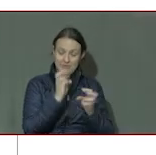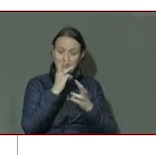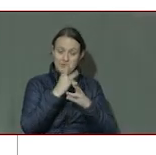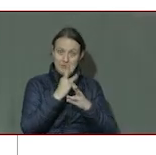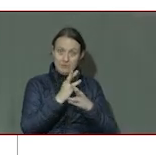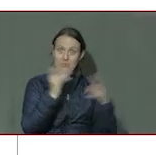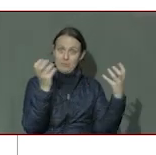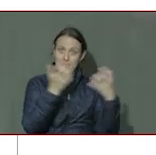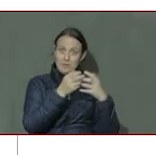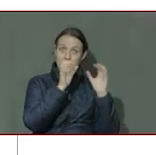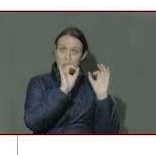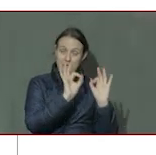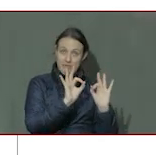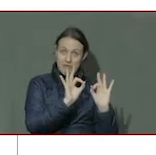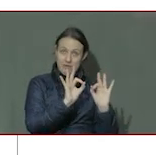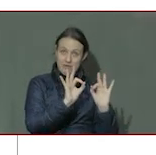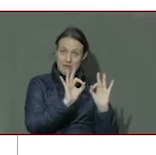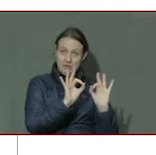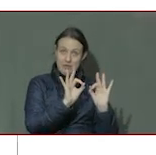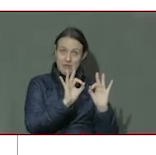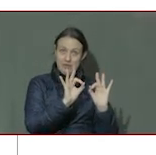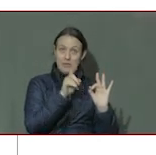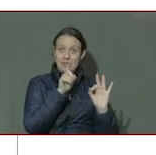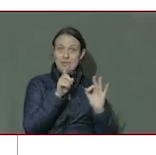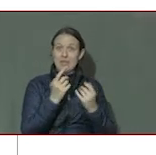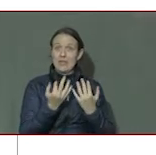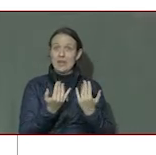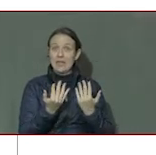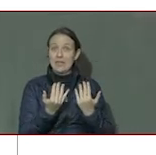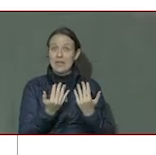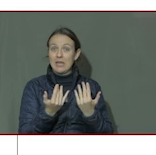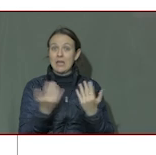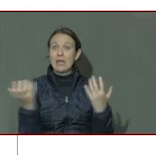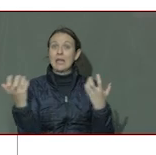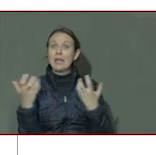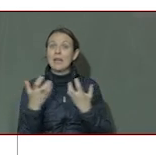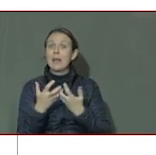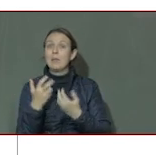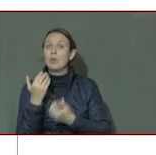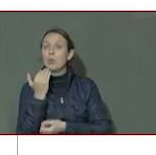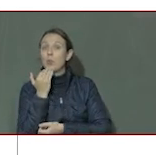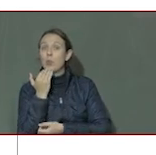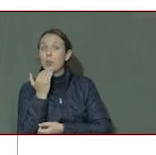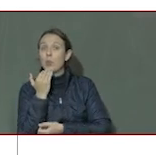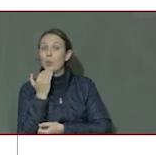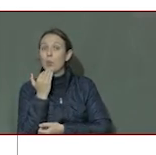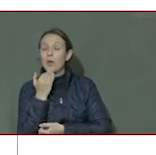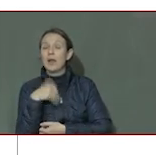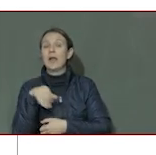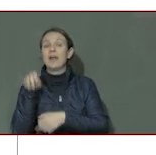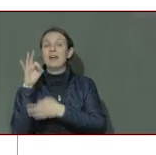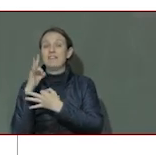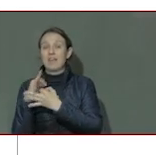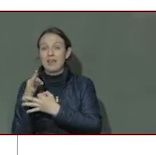mother. And then these ones in green, they match with what? With the